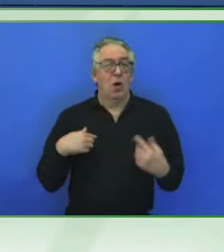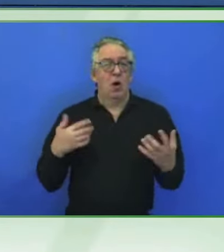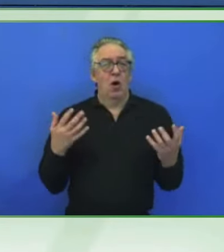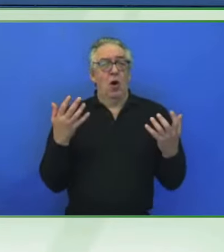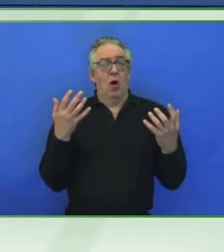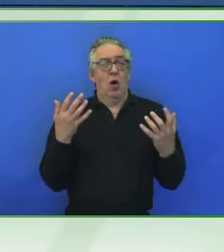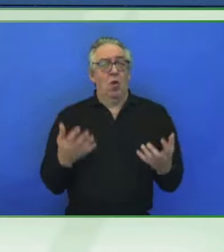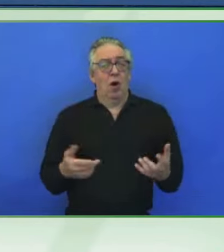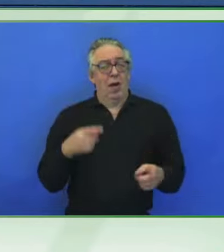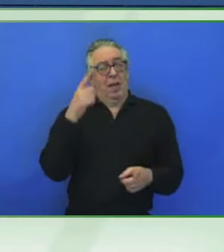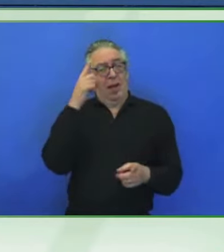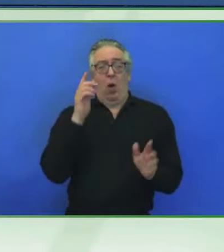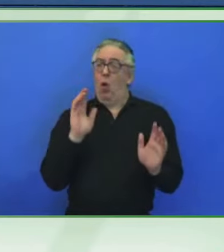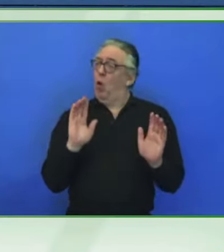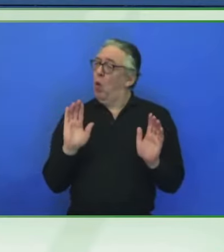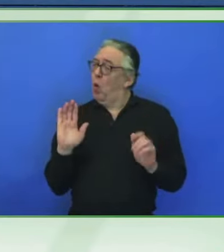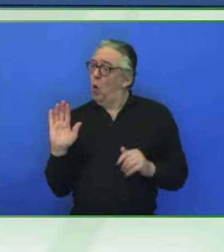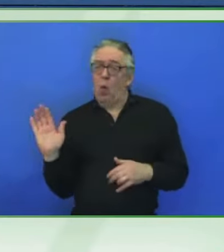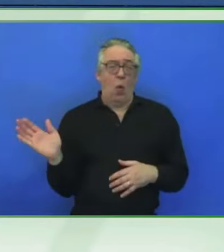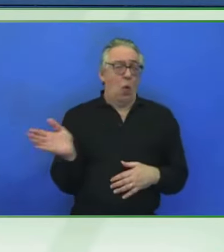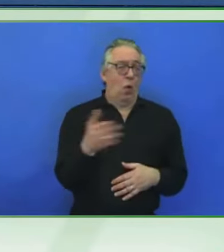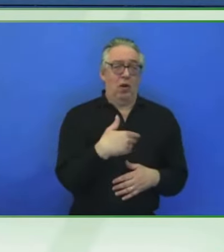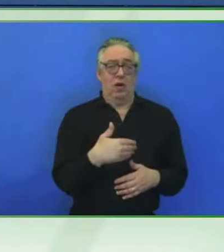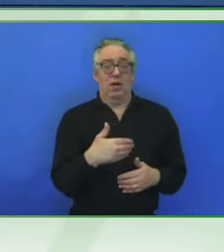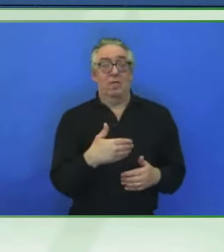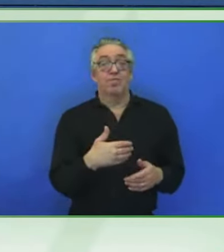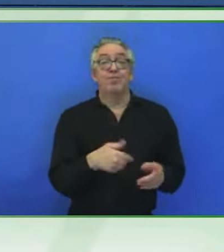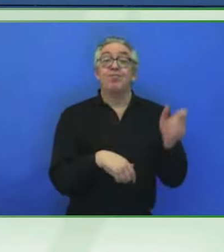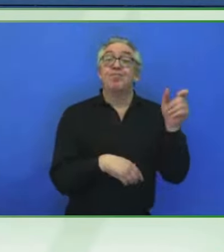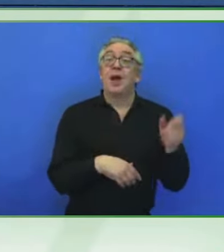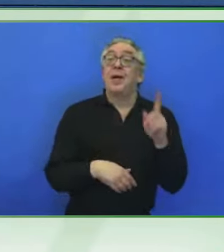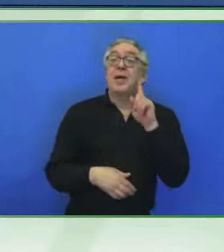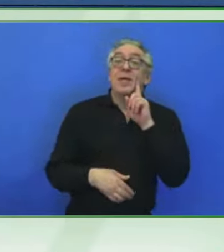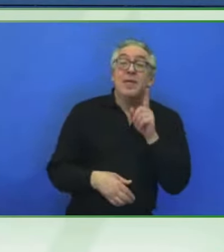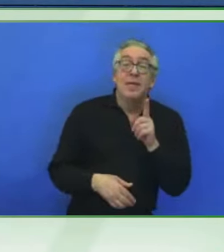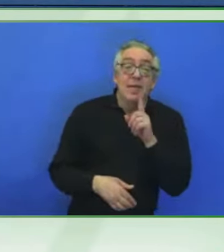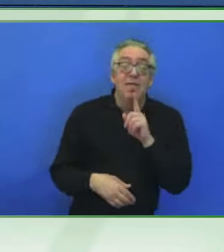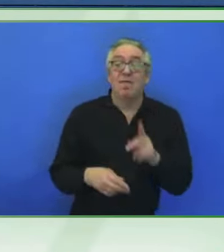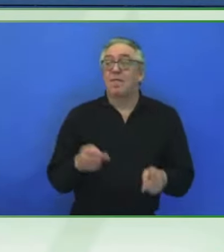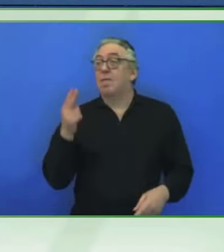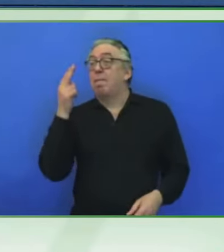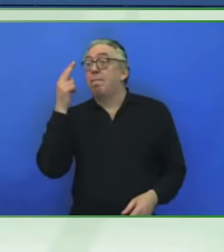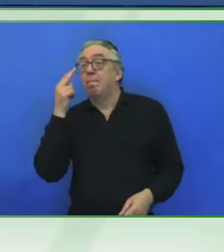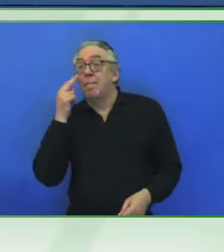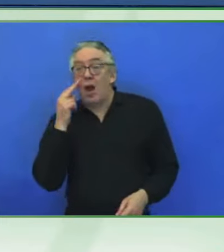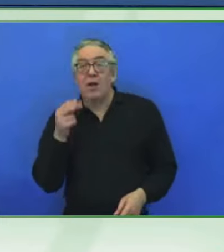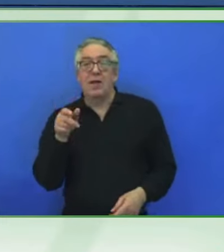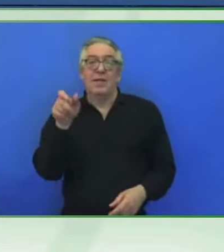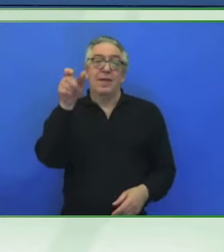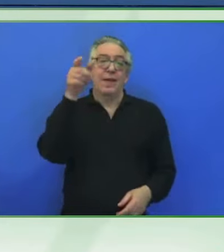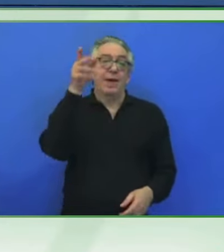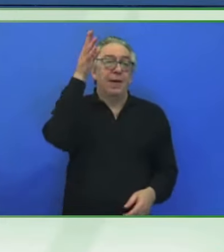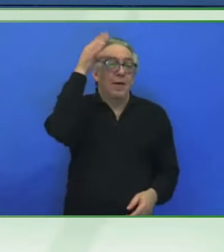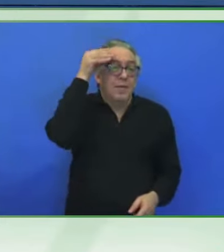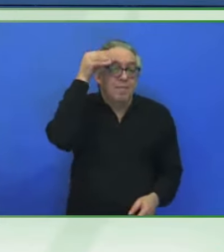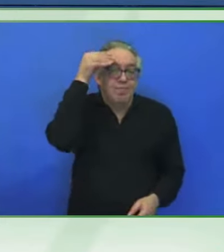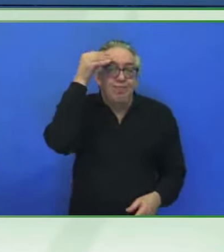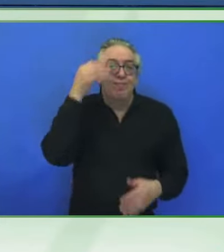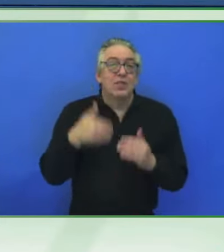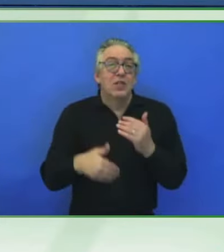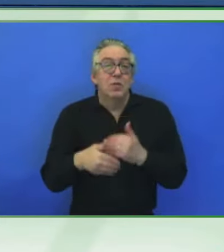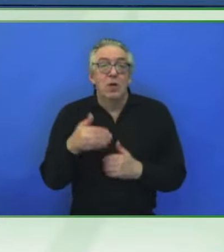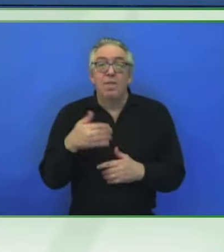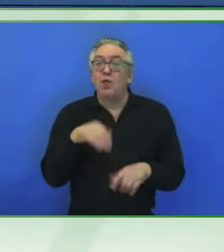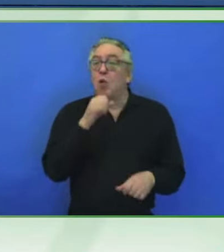with visual and hearing disabilities, people with intellectual disabilities, senior citizens, children,